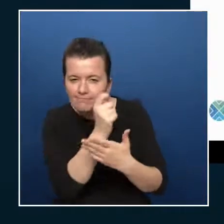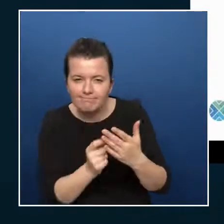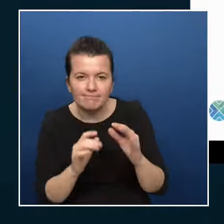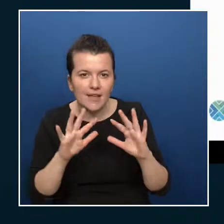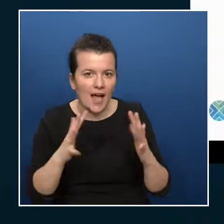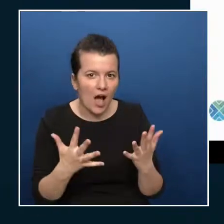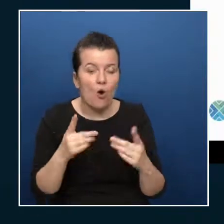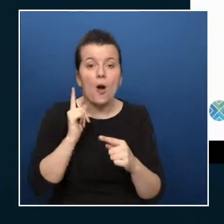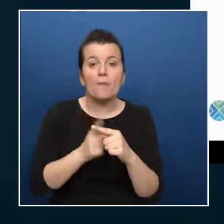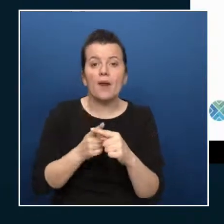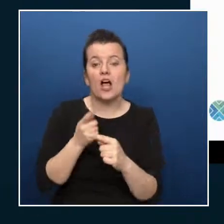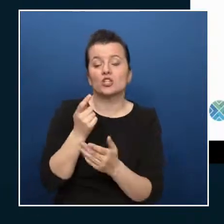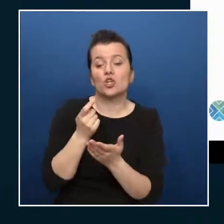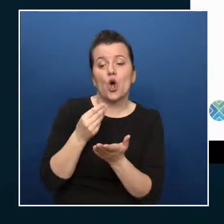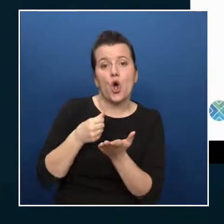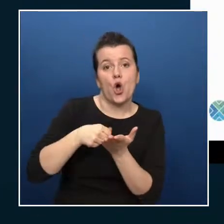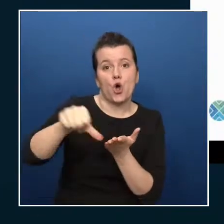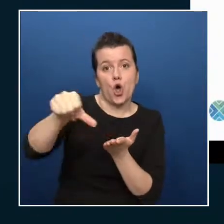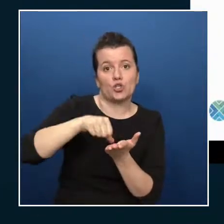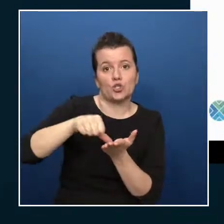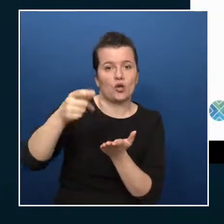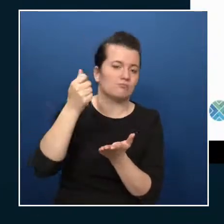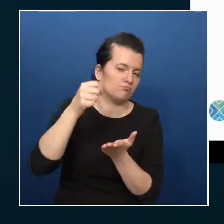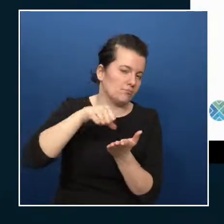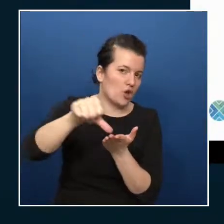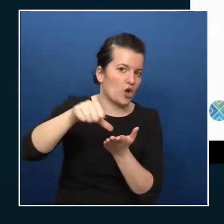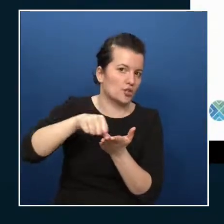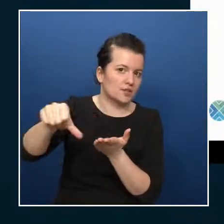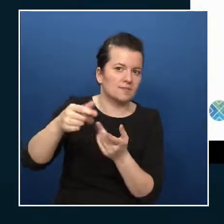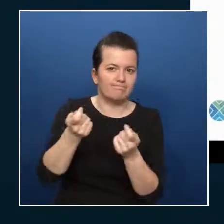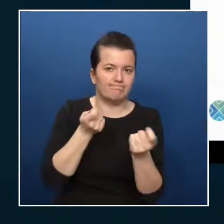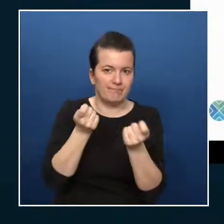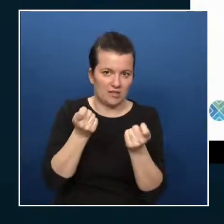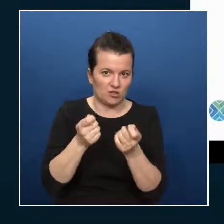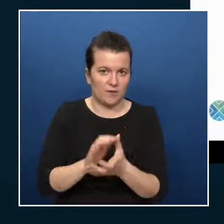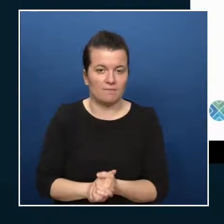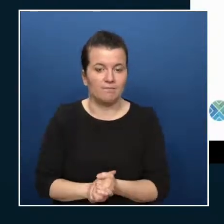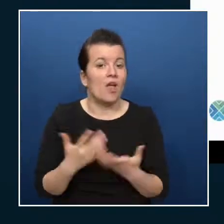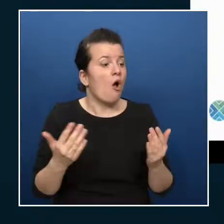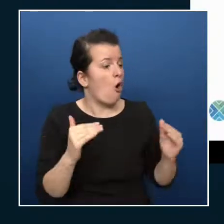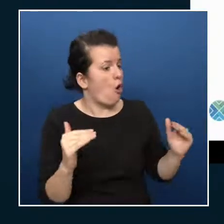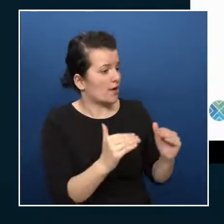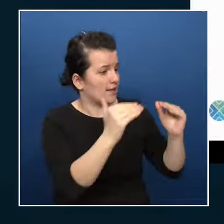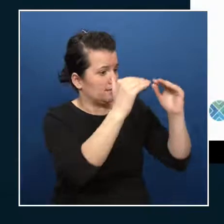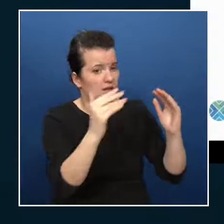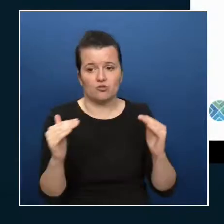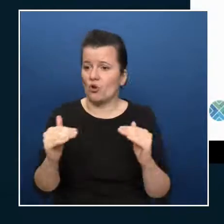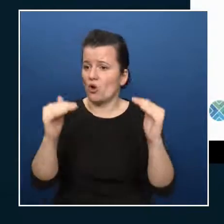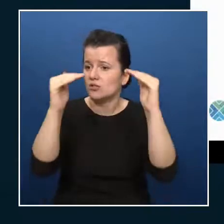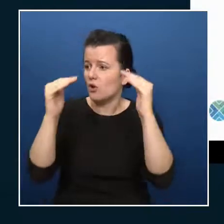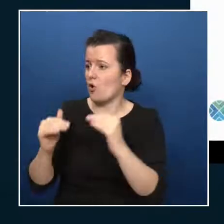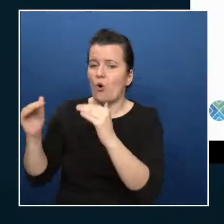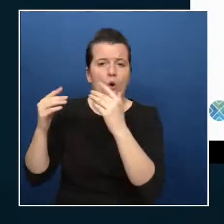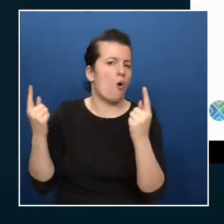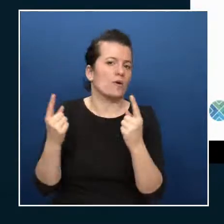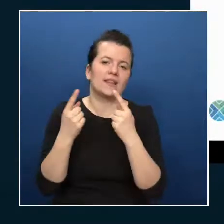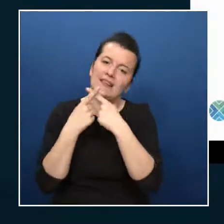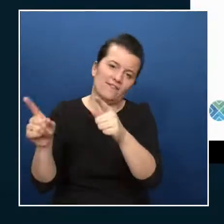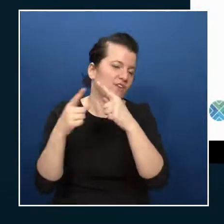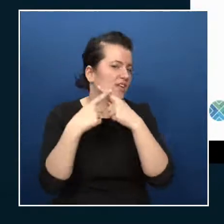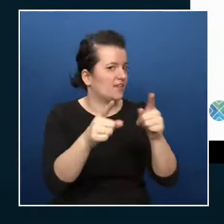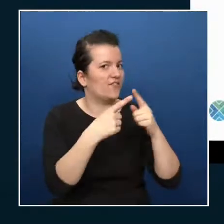management, because every organization is different. So you have different design strategies,